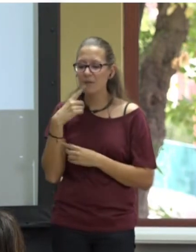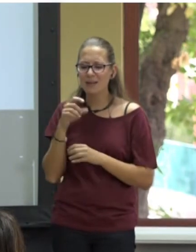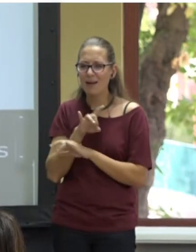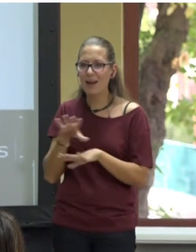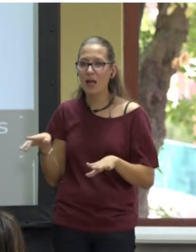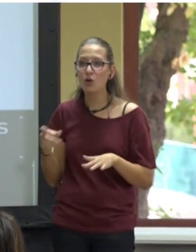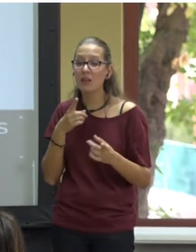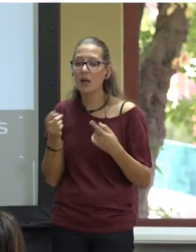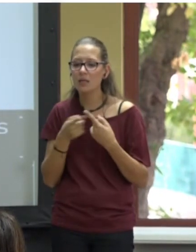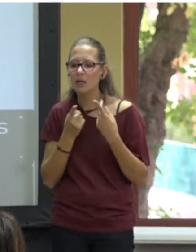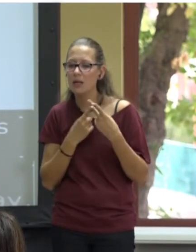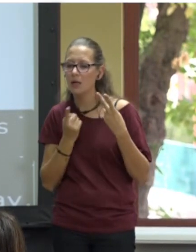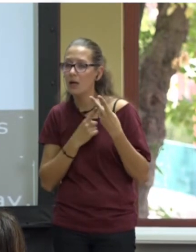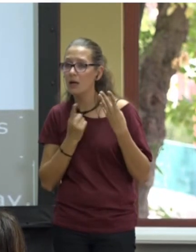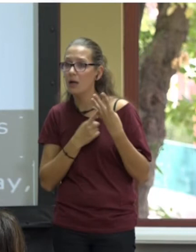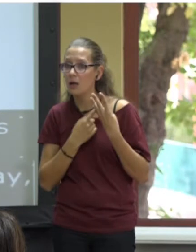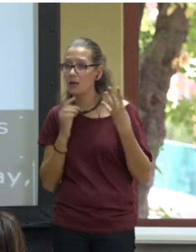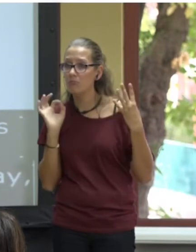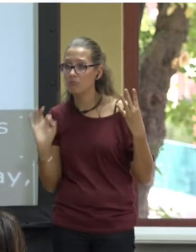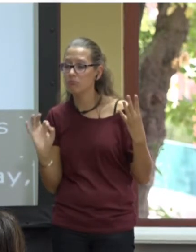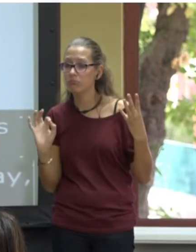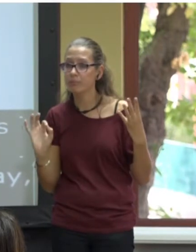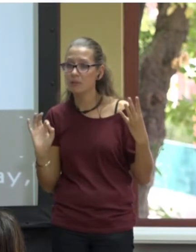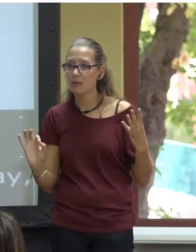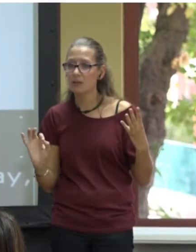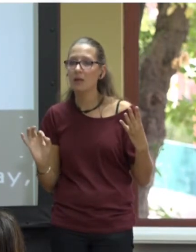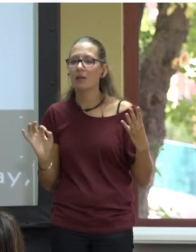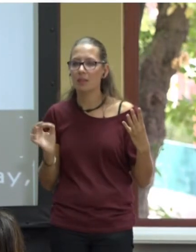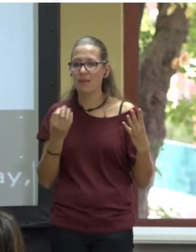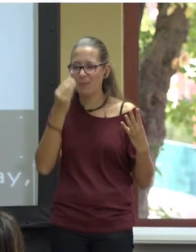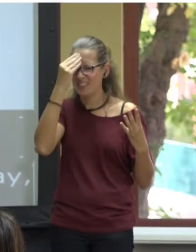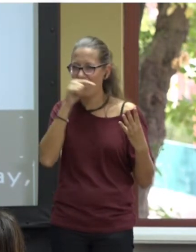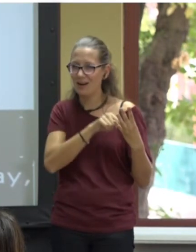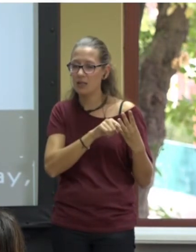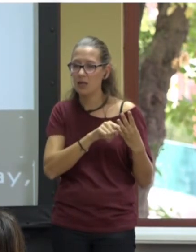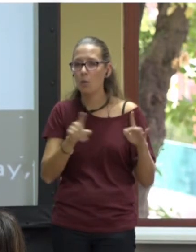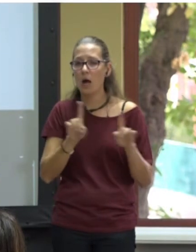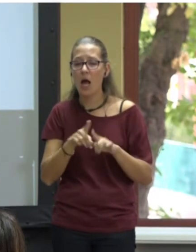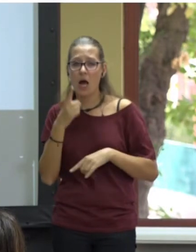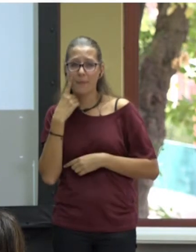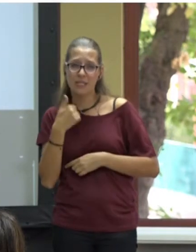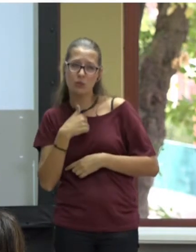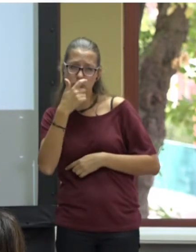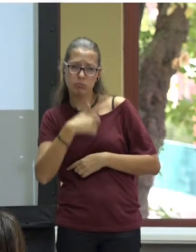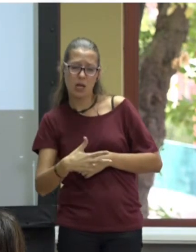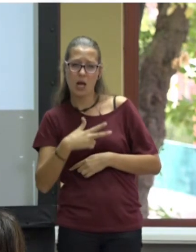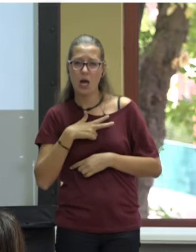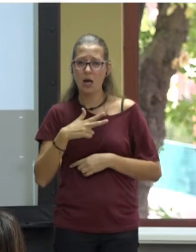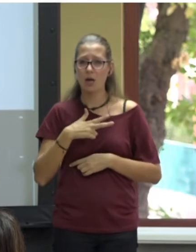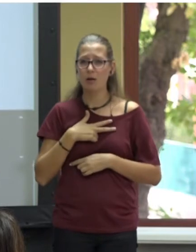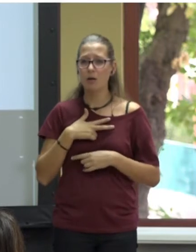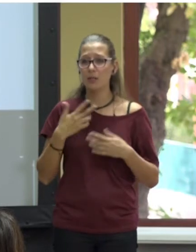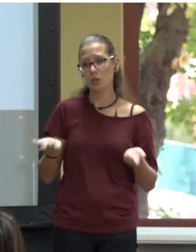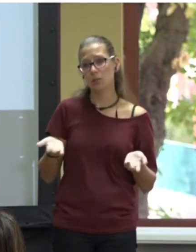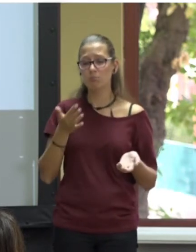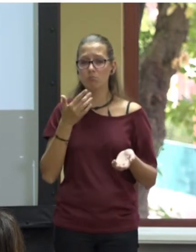need. They shouldn't think, I'm a lawyer, so therefore I think now as a computer scientist, and they